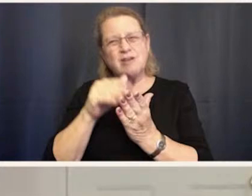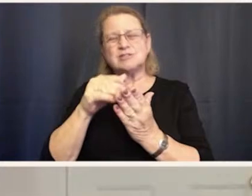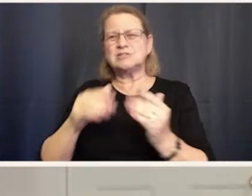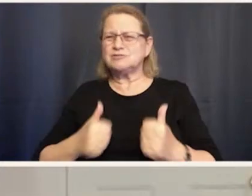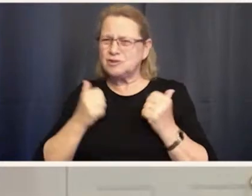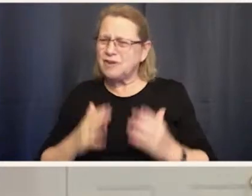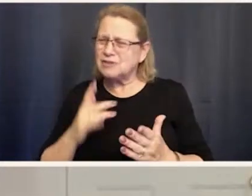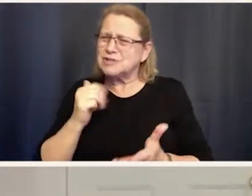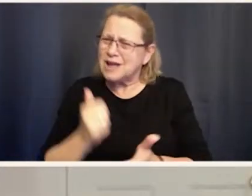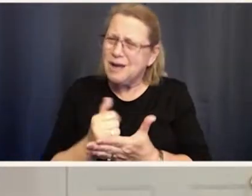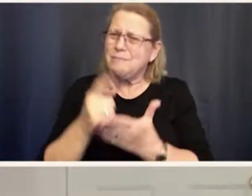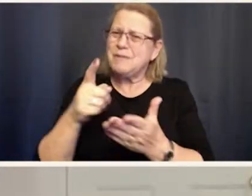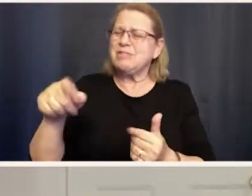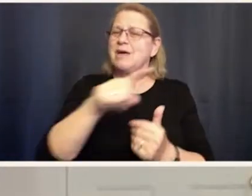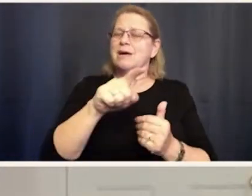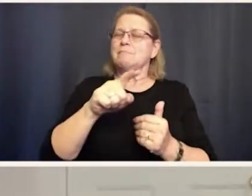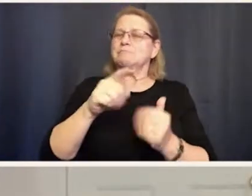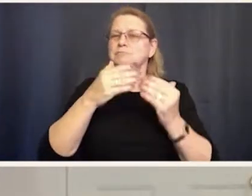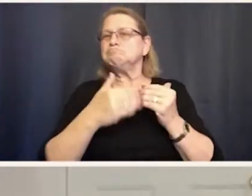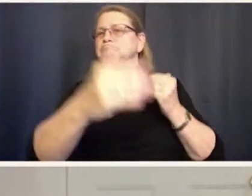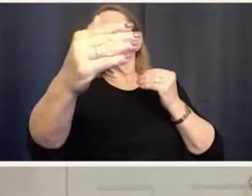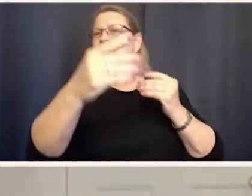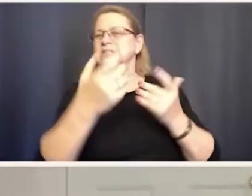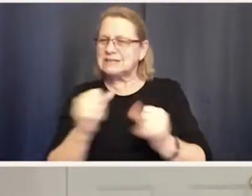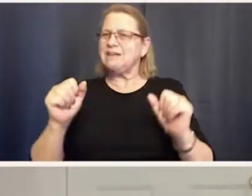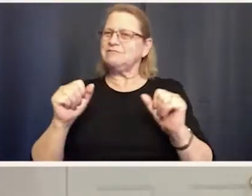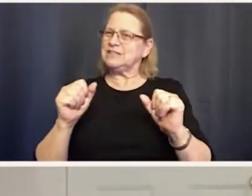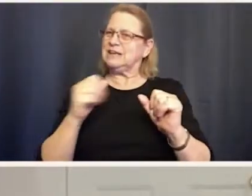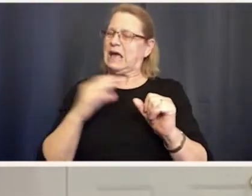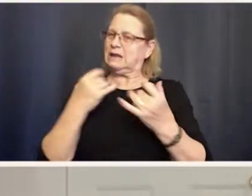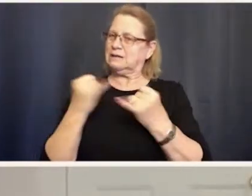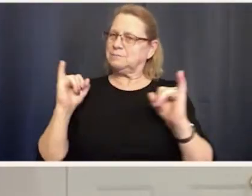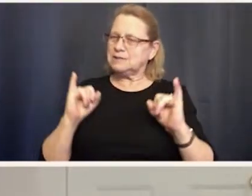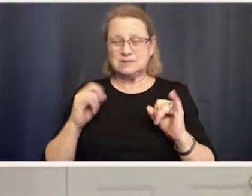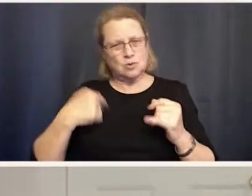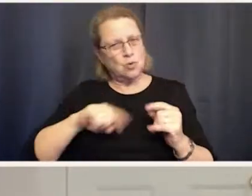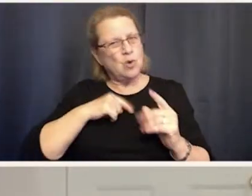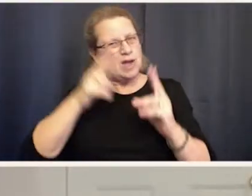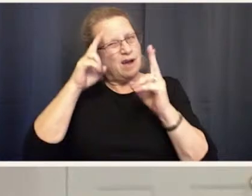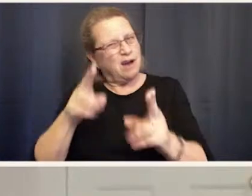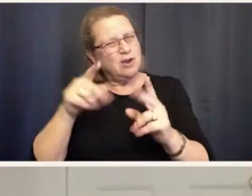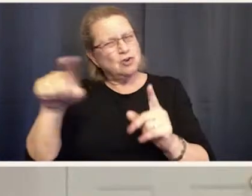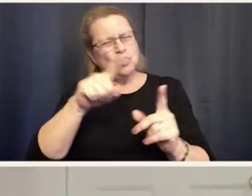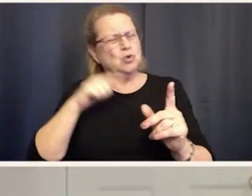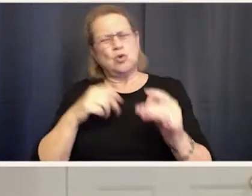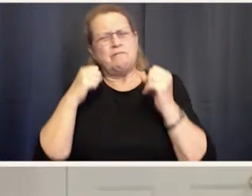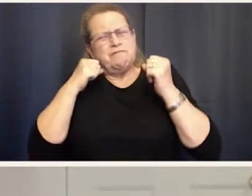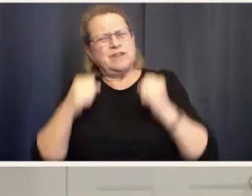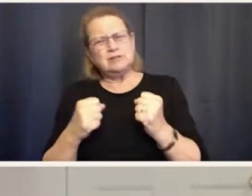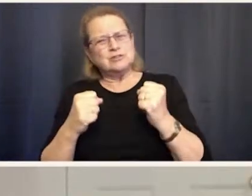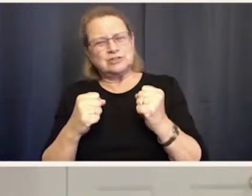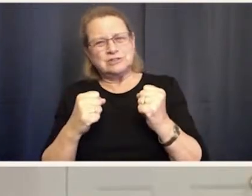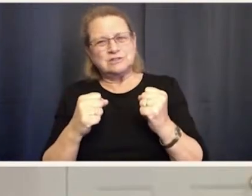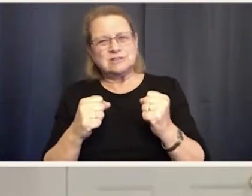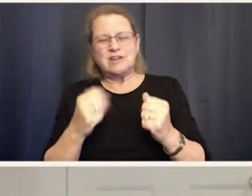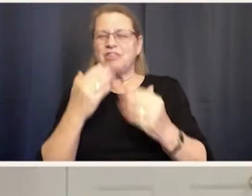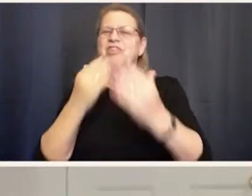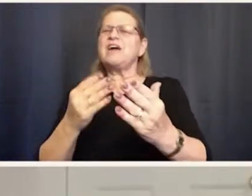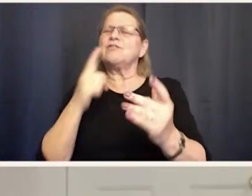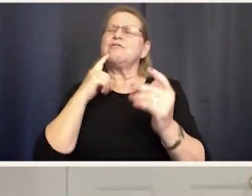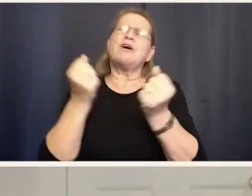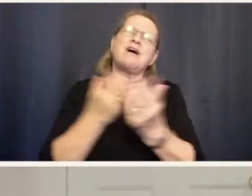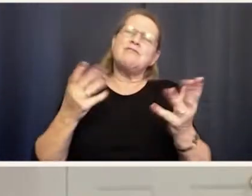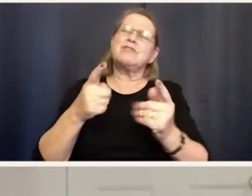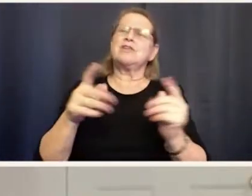journey towards safety and independence. We honor you in your fierceness and thank you for all that you've